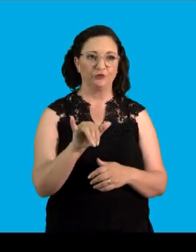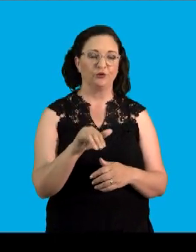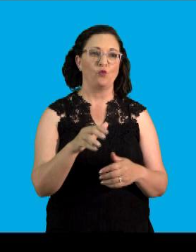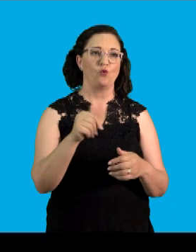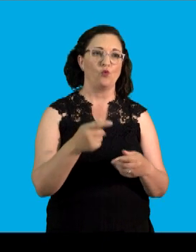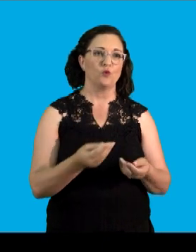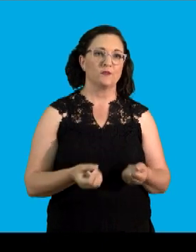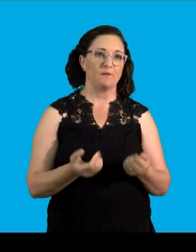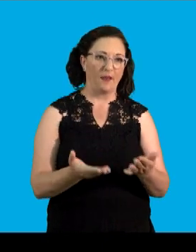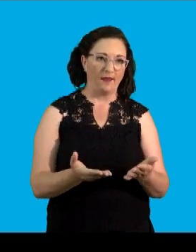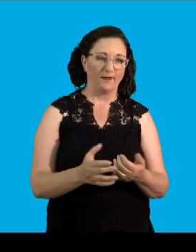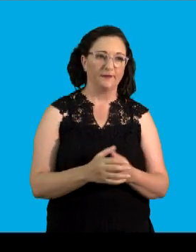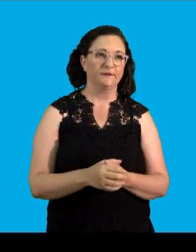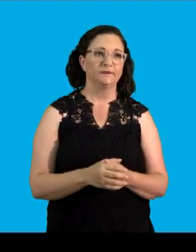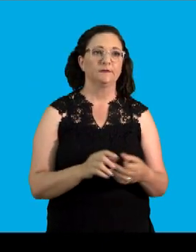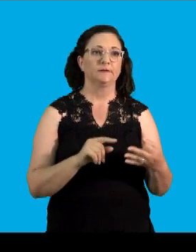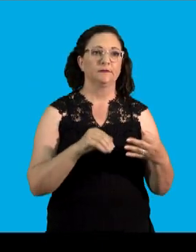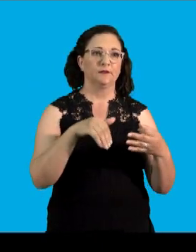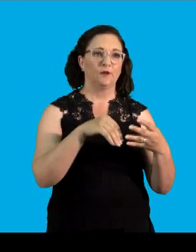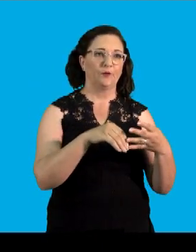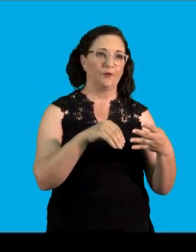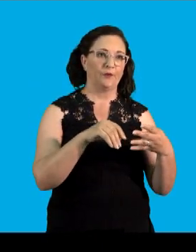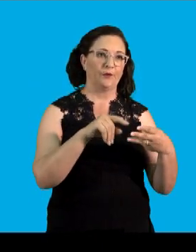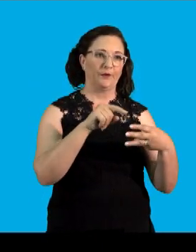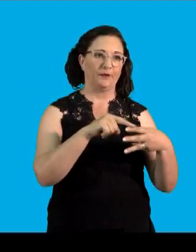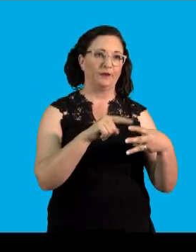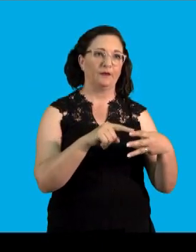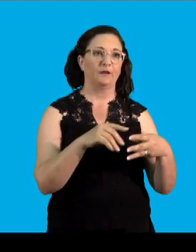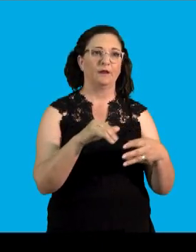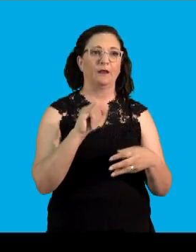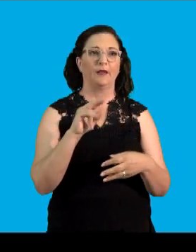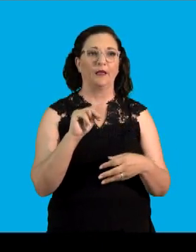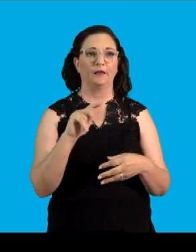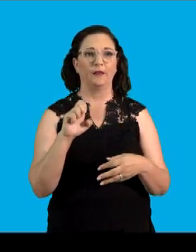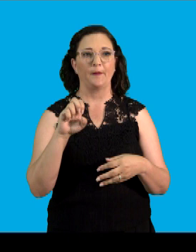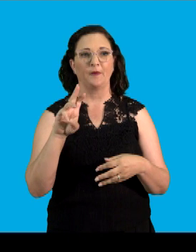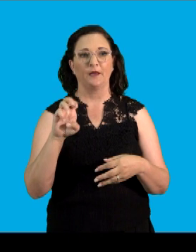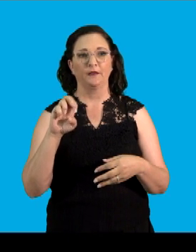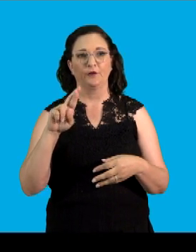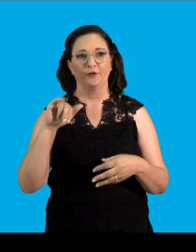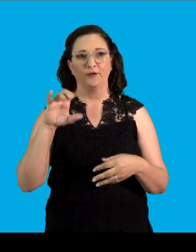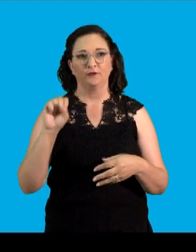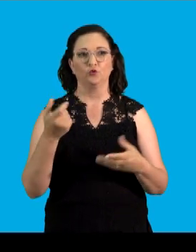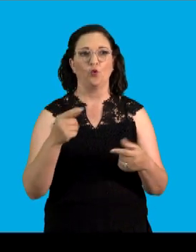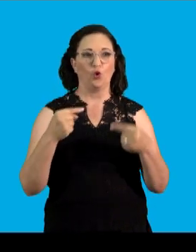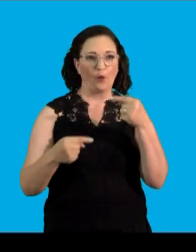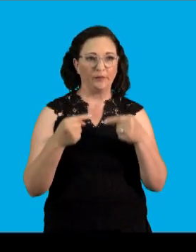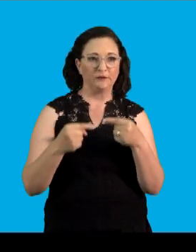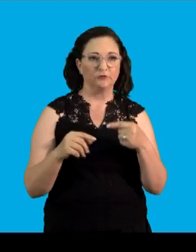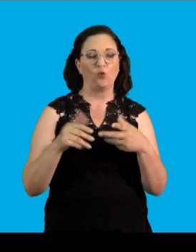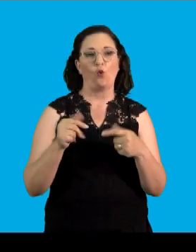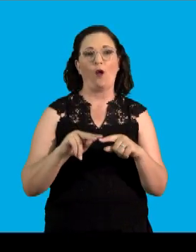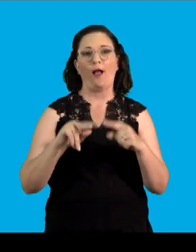component, suppliers, which is another component, intermediaries, competitors,